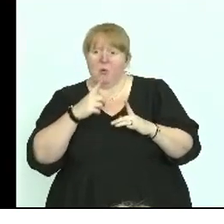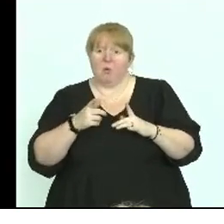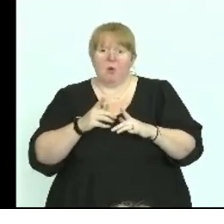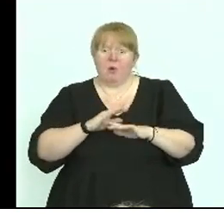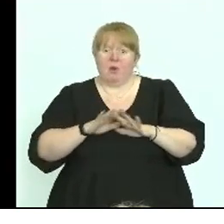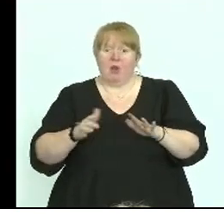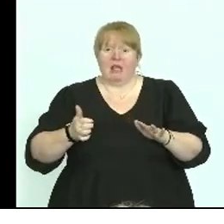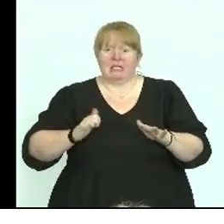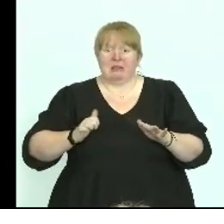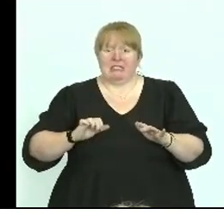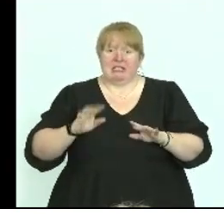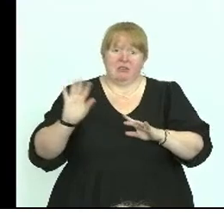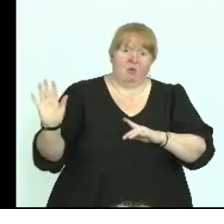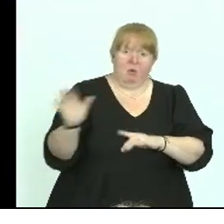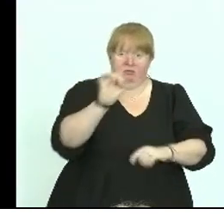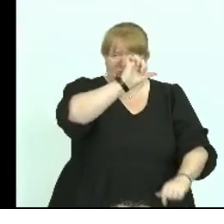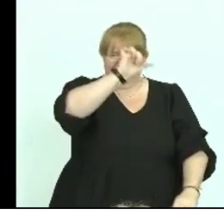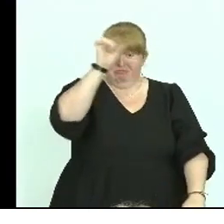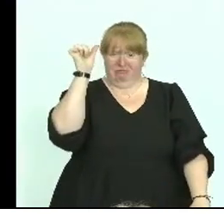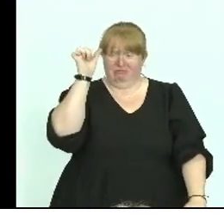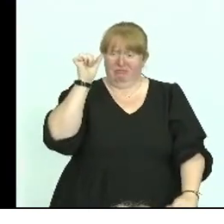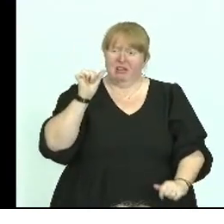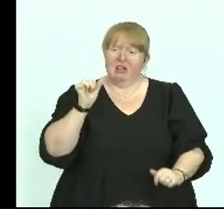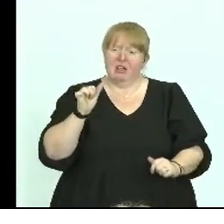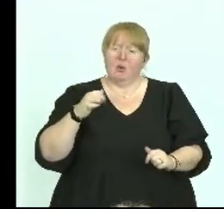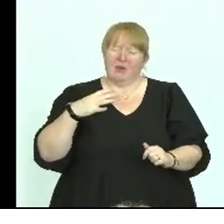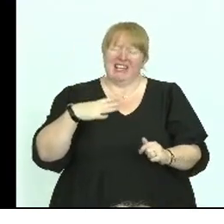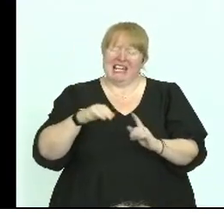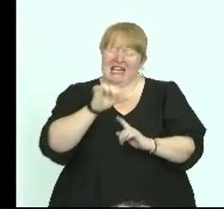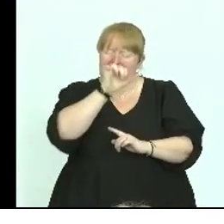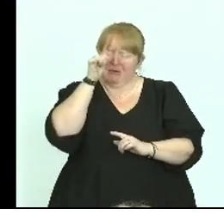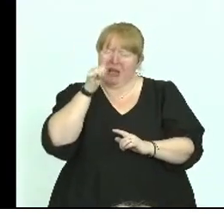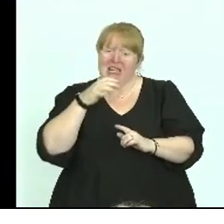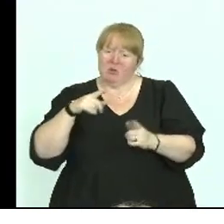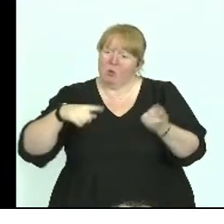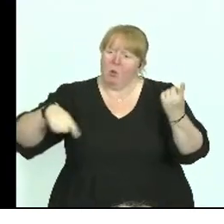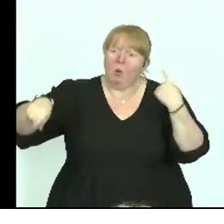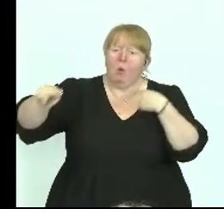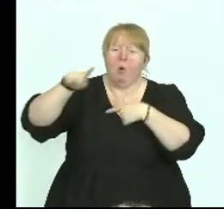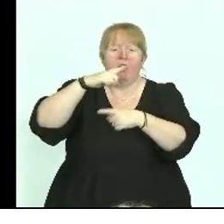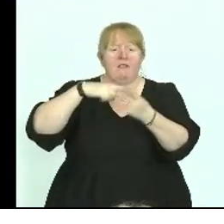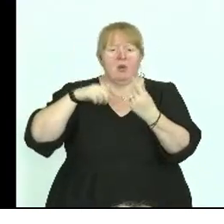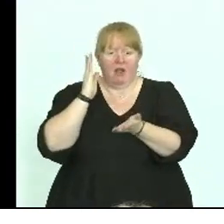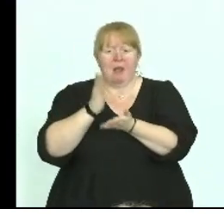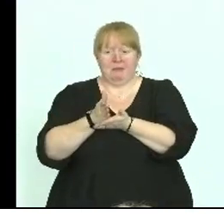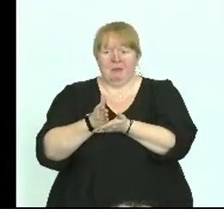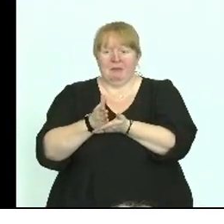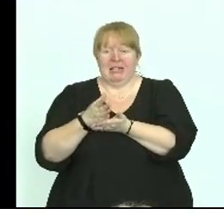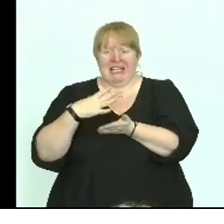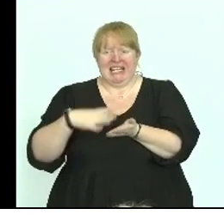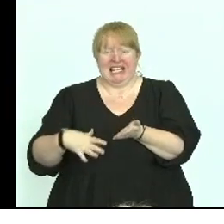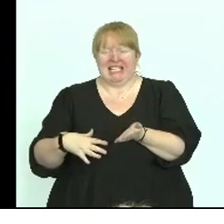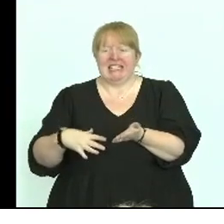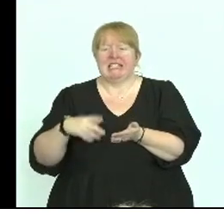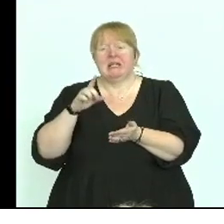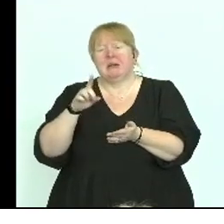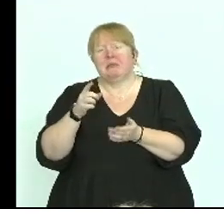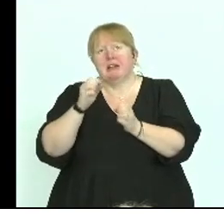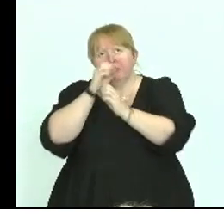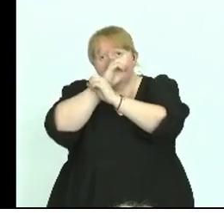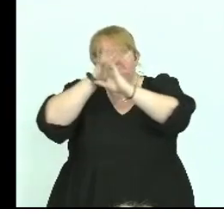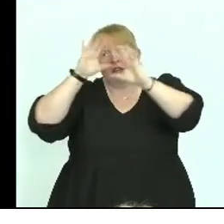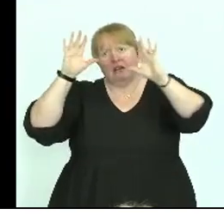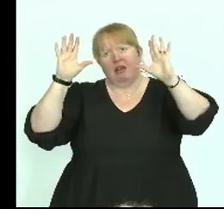all experts. We will always need experts. We know that. We need all of you in this room for sure. But imagine if you